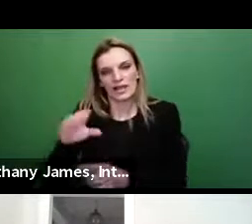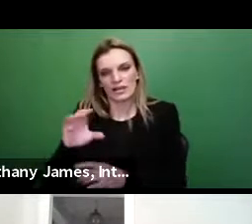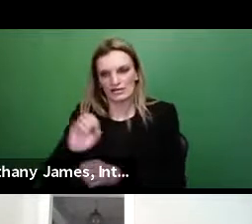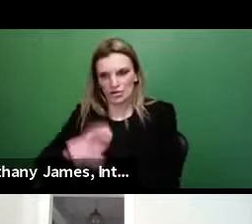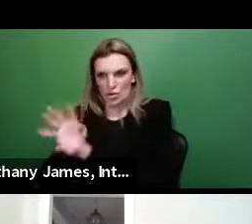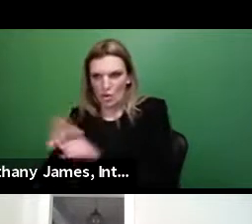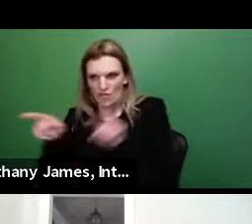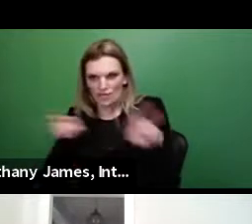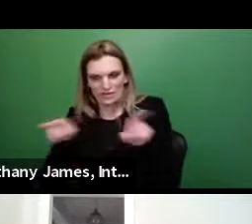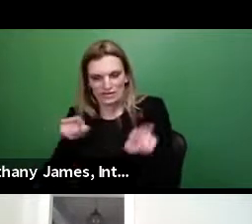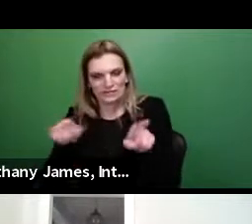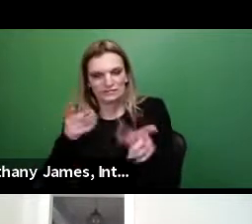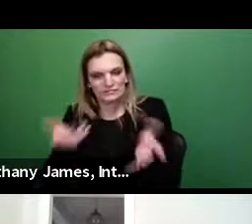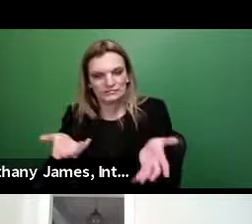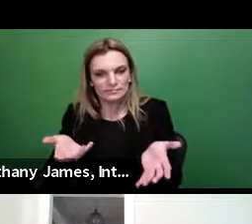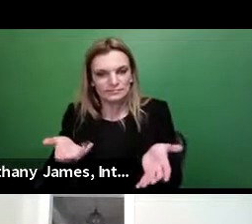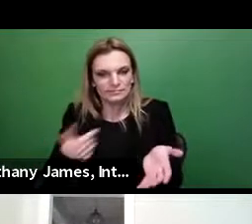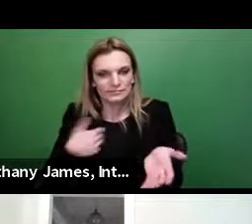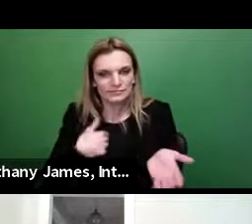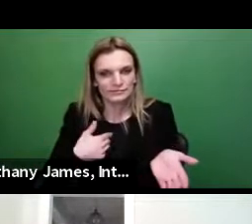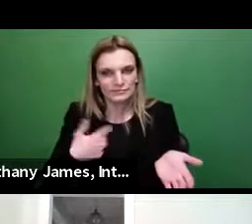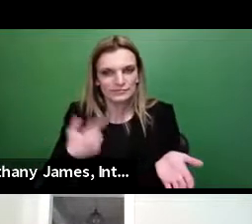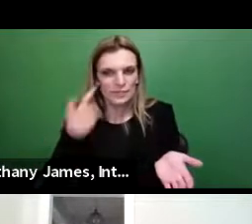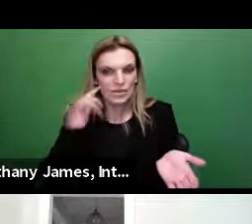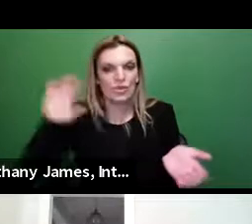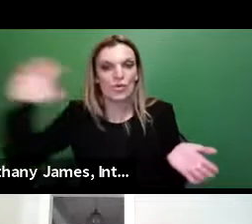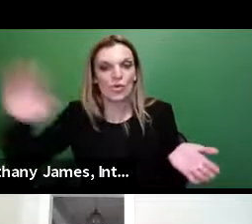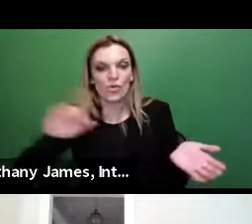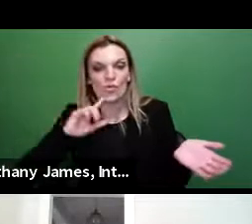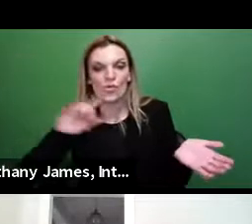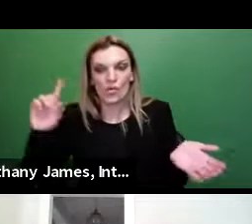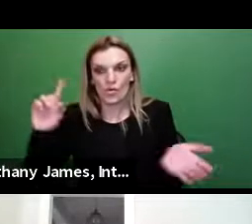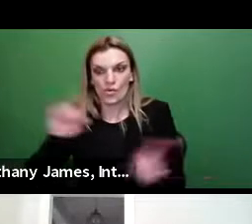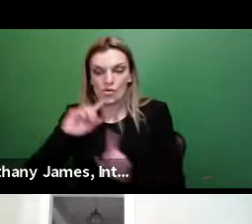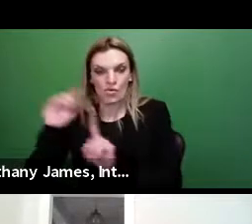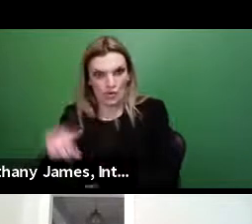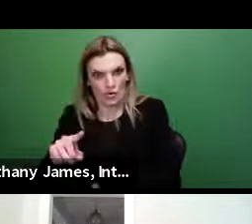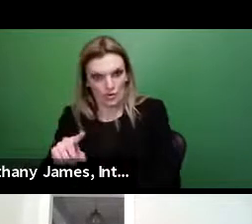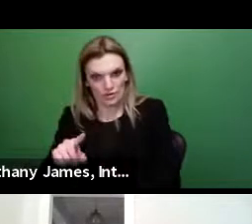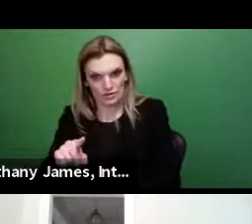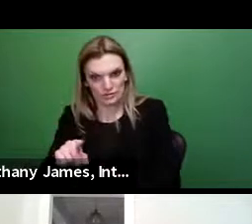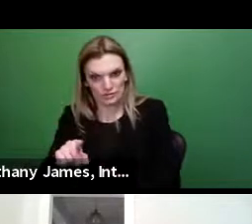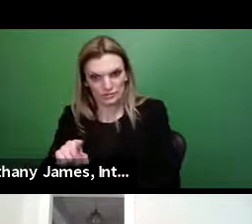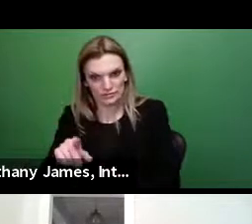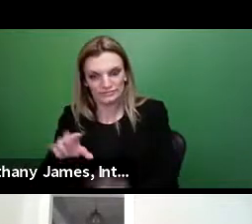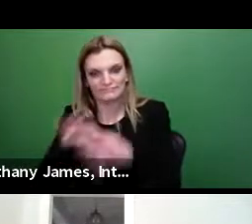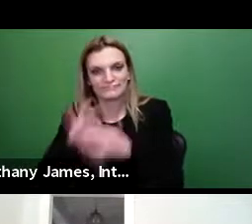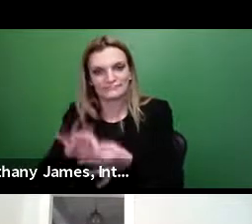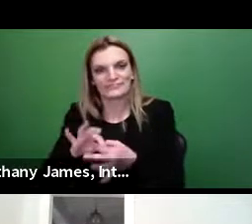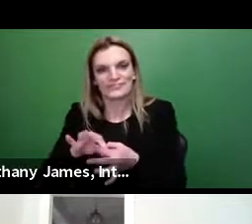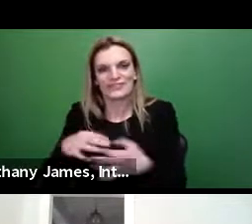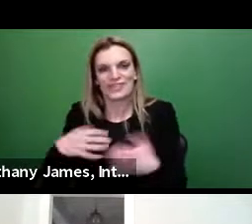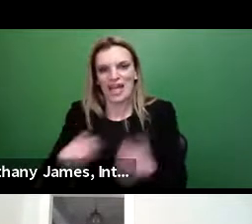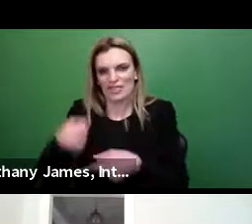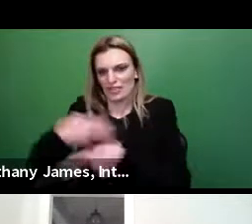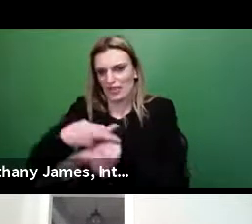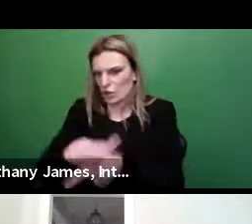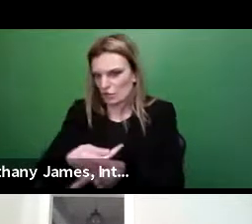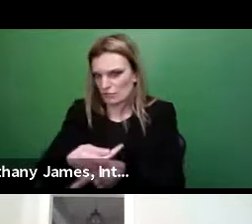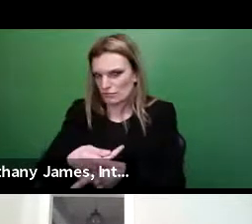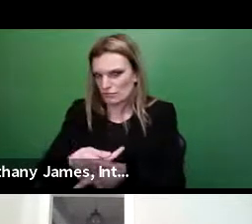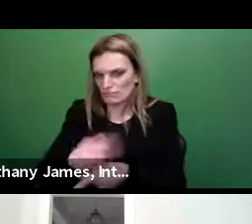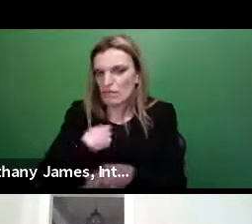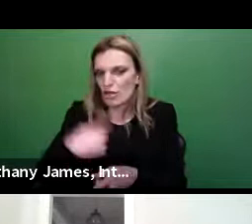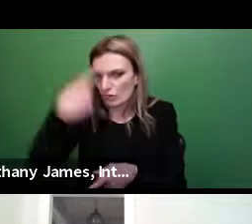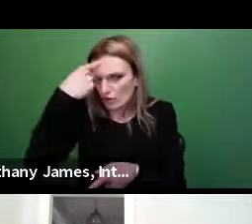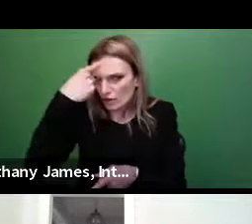the her executive order regarding training for implicit bias dealt with the healthcare field as it relates to COVID.